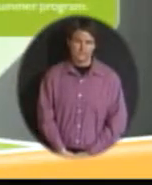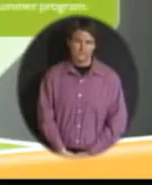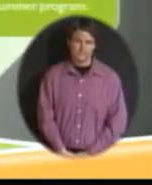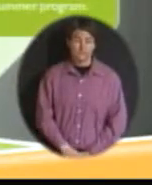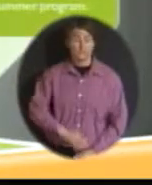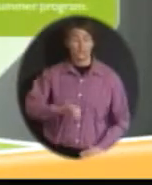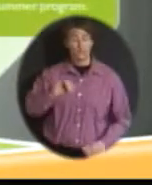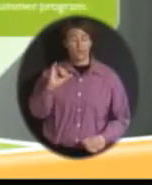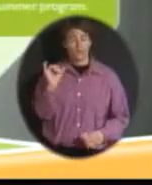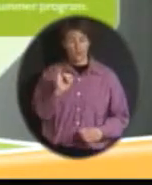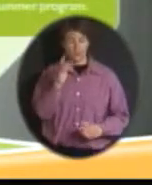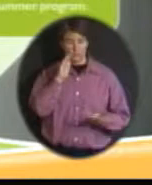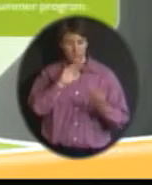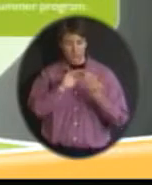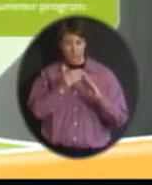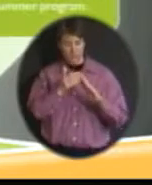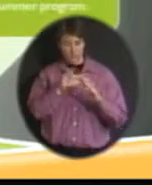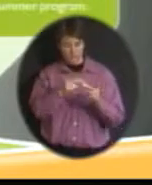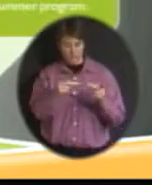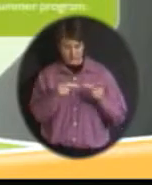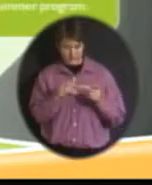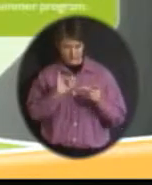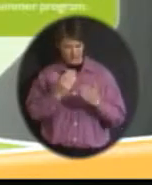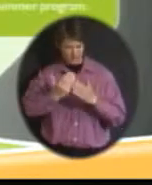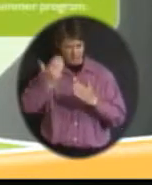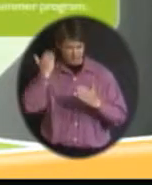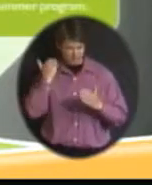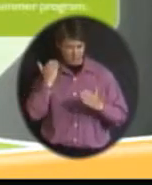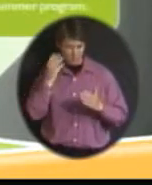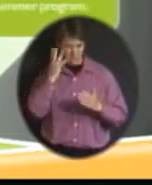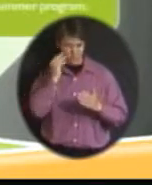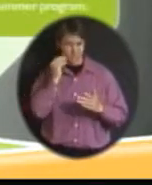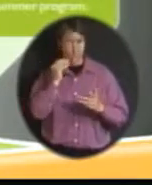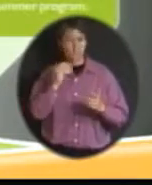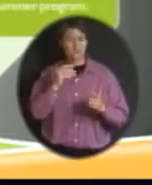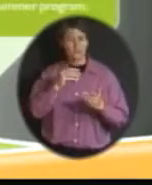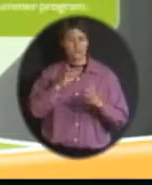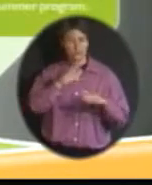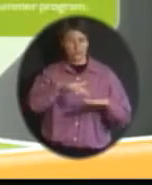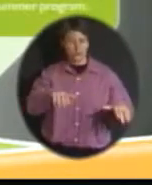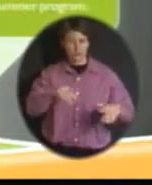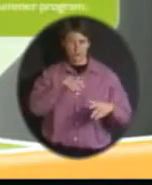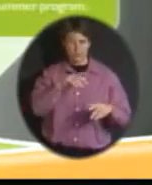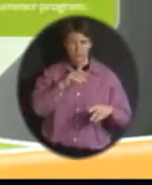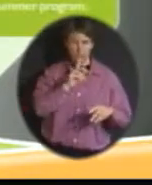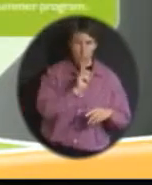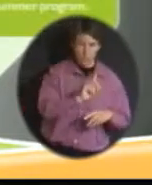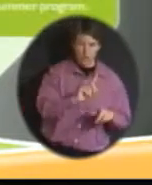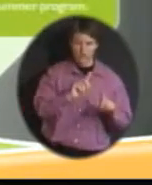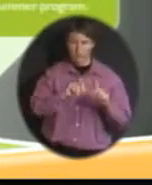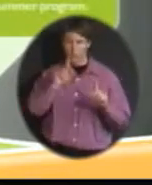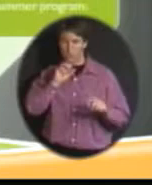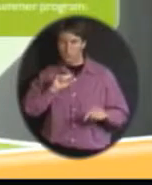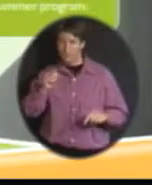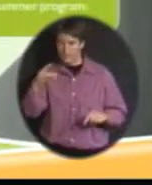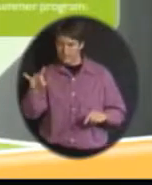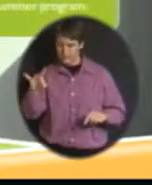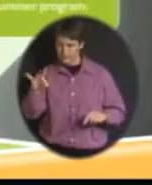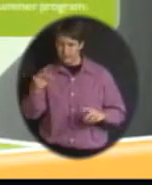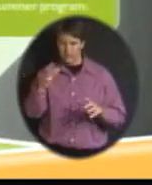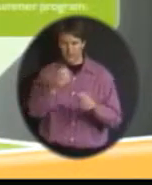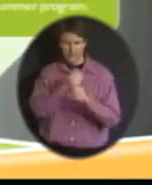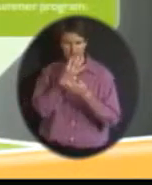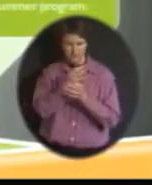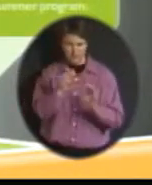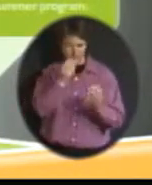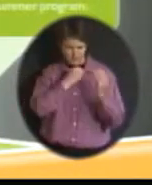There will also be community sites, as there have been in the past, where children between the ages of 1 and 18 can receive a free meal if they don't eat at their summer